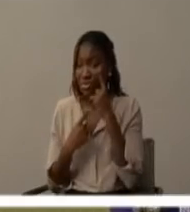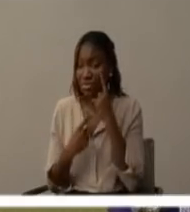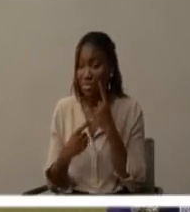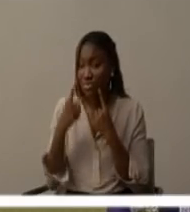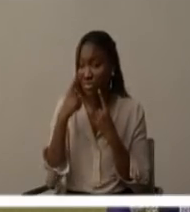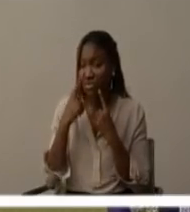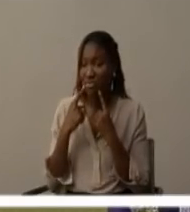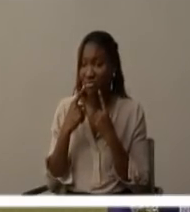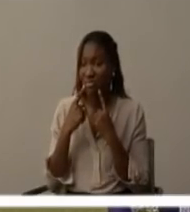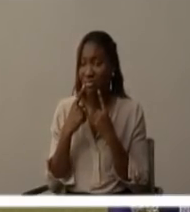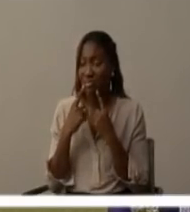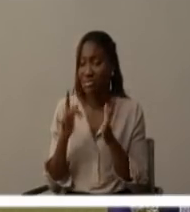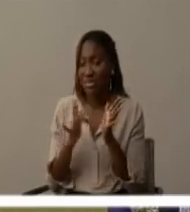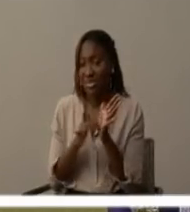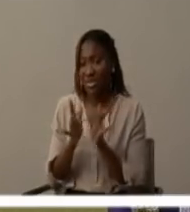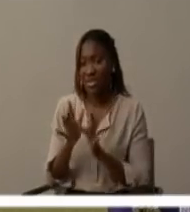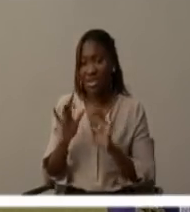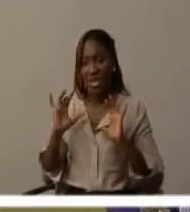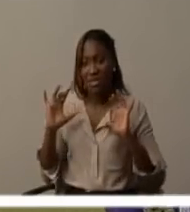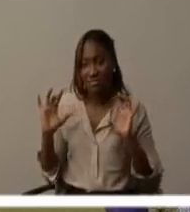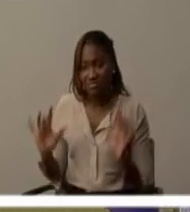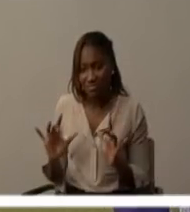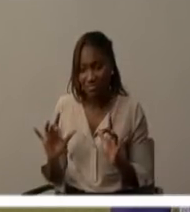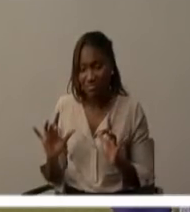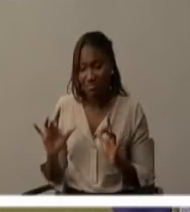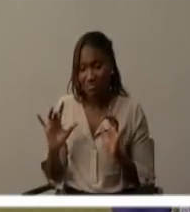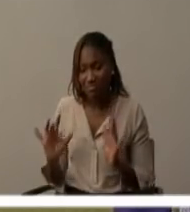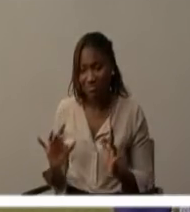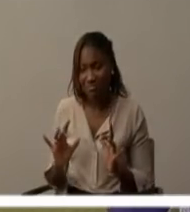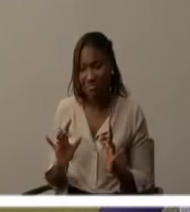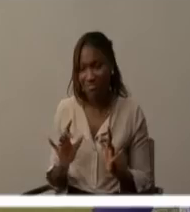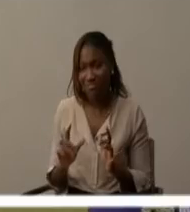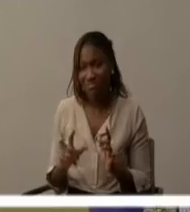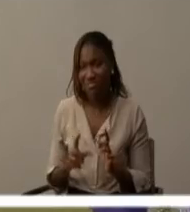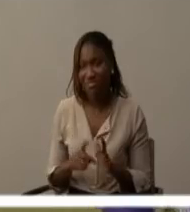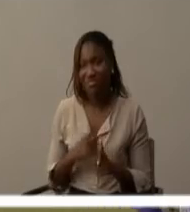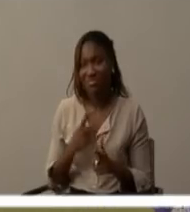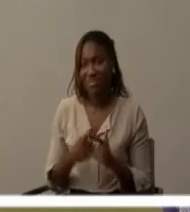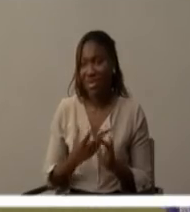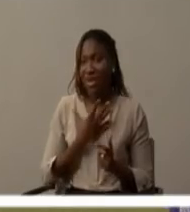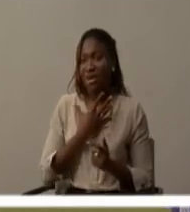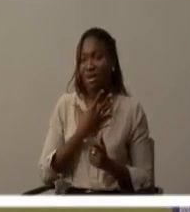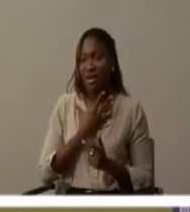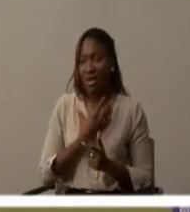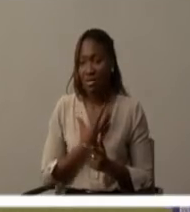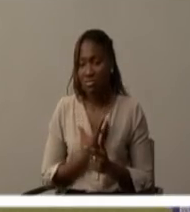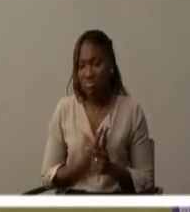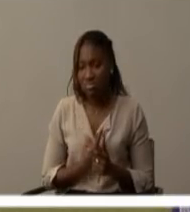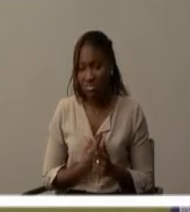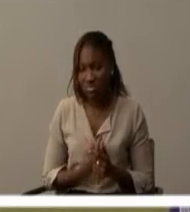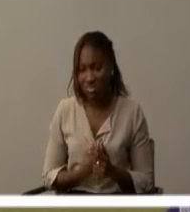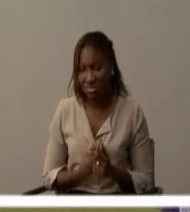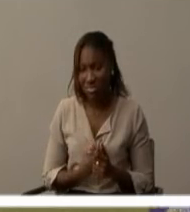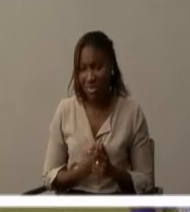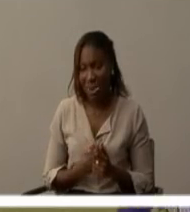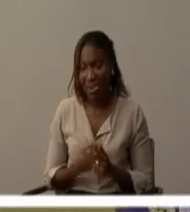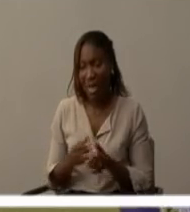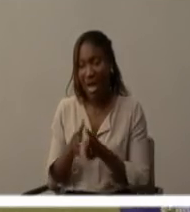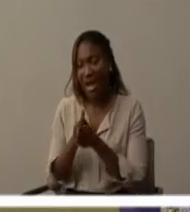in great distress, with a sigh that came straight from the heart, "Where have you put